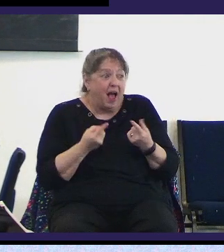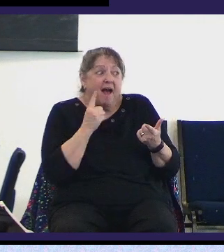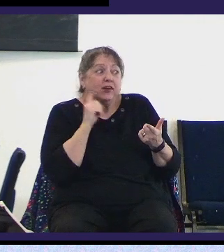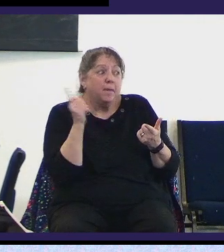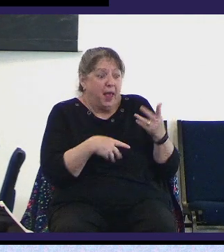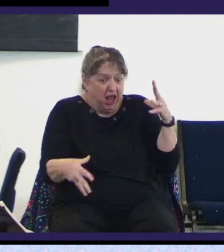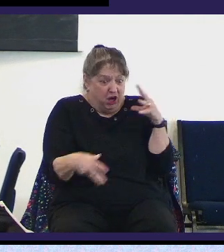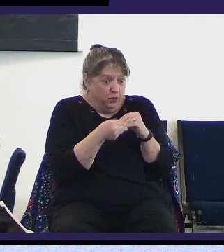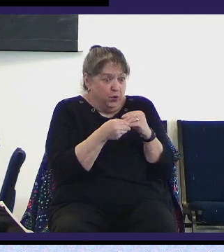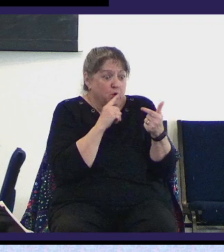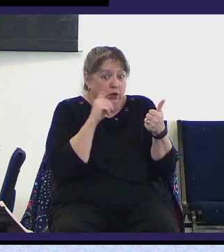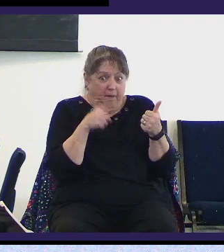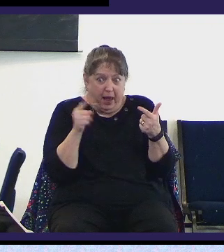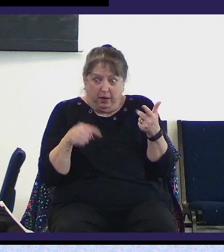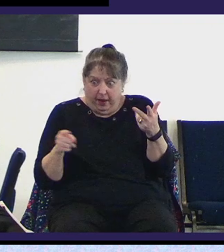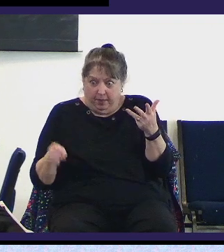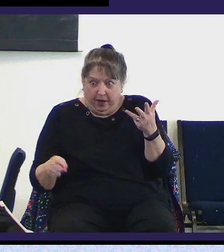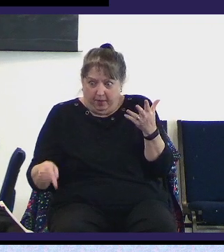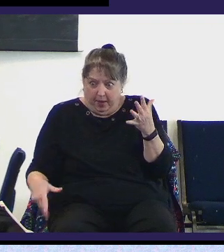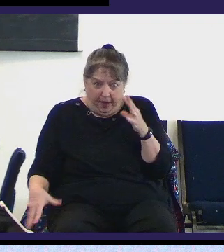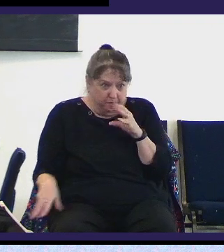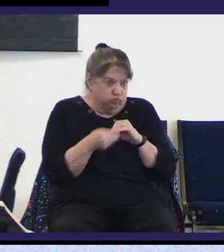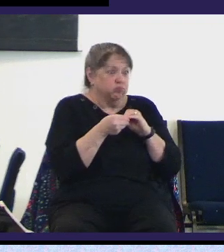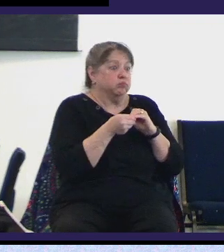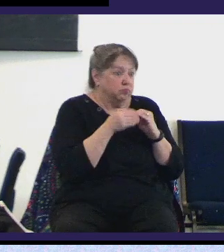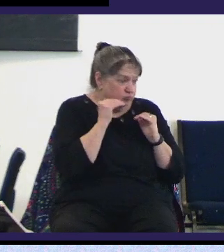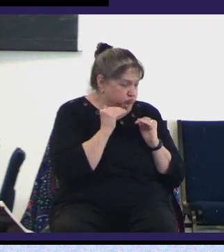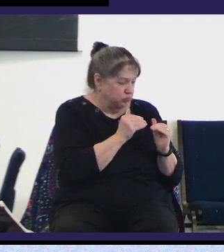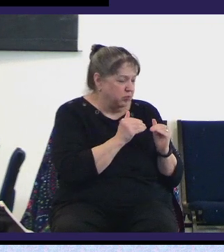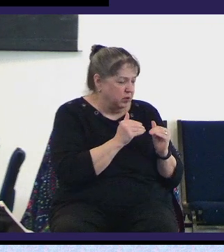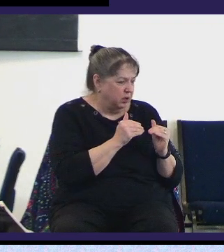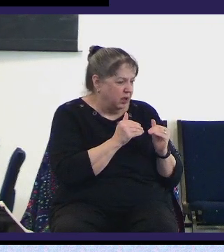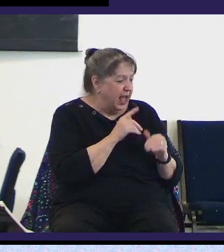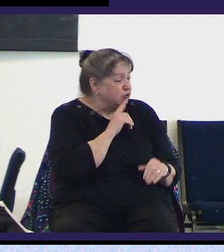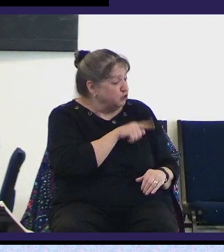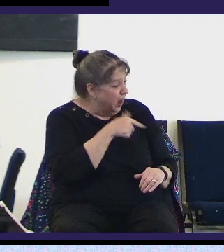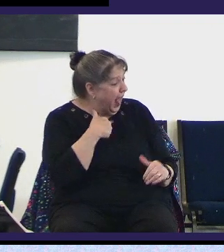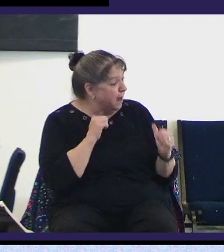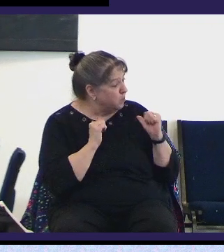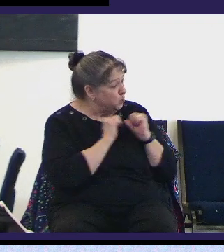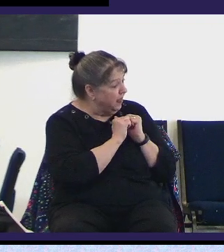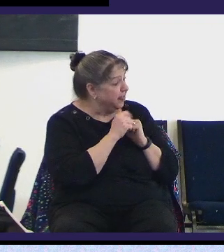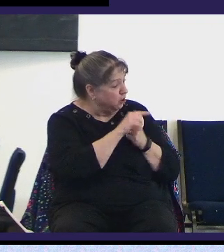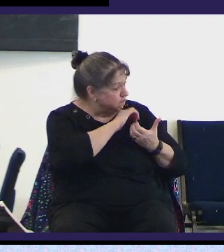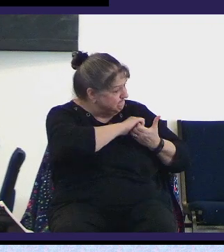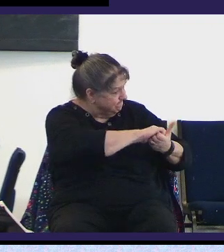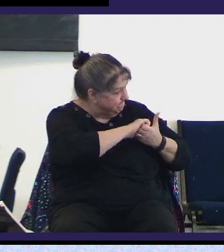And surely I am with you always to the very end of the age.